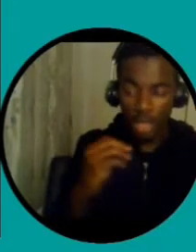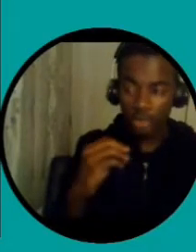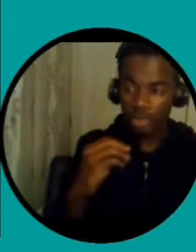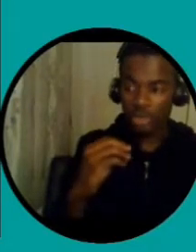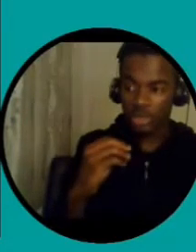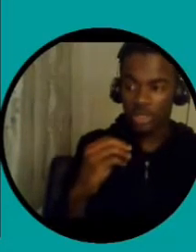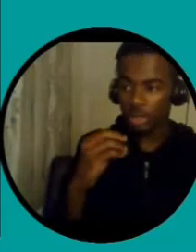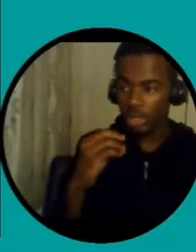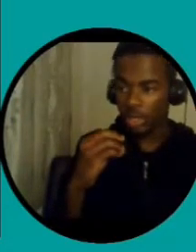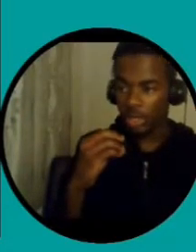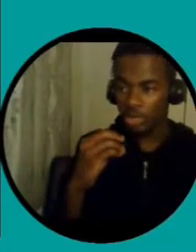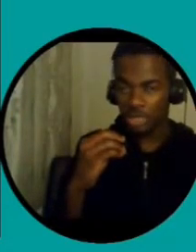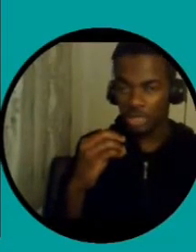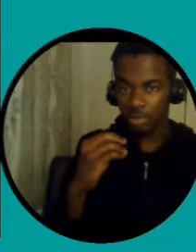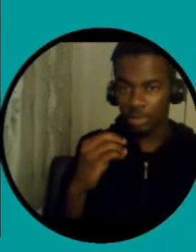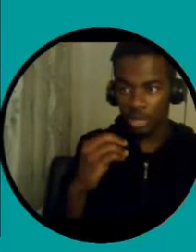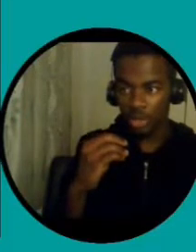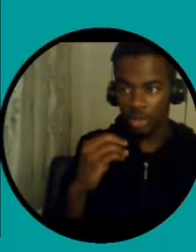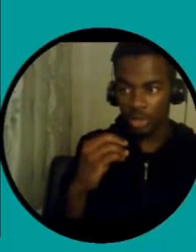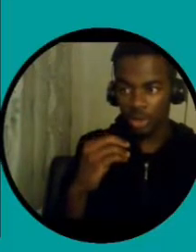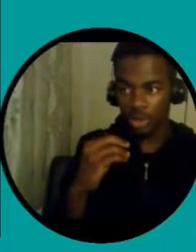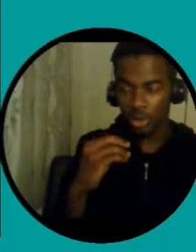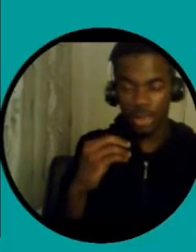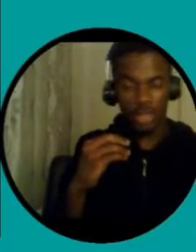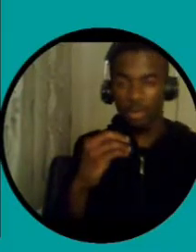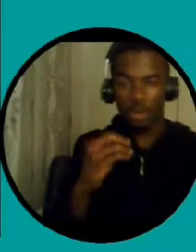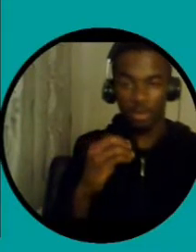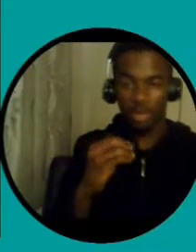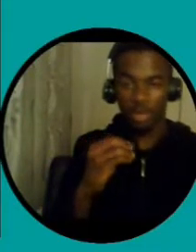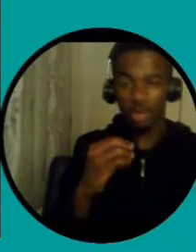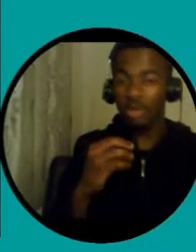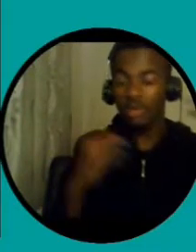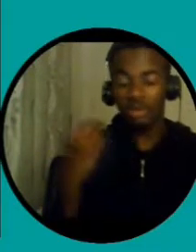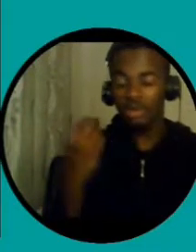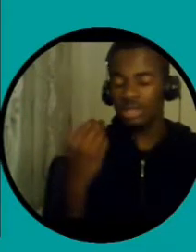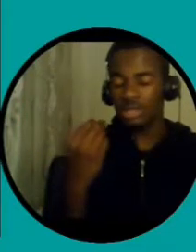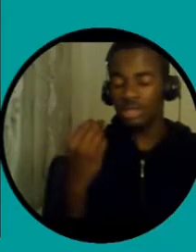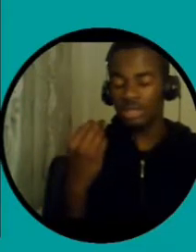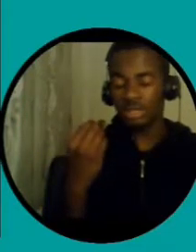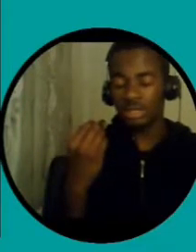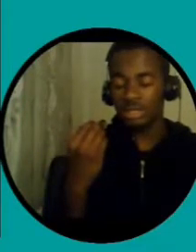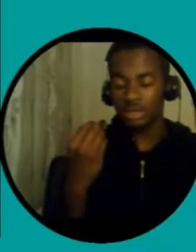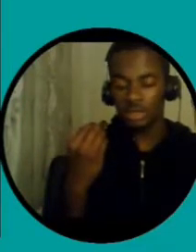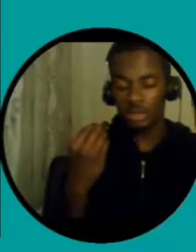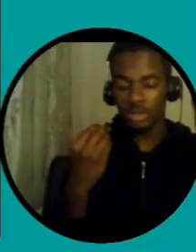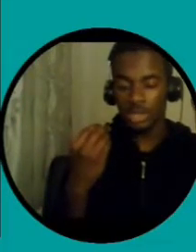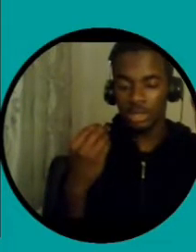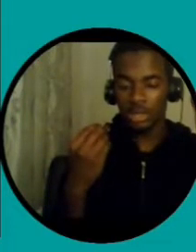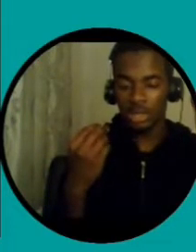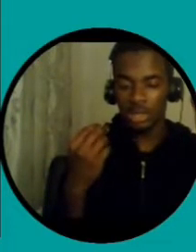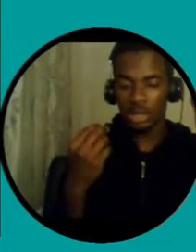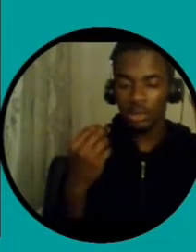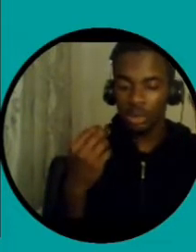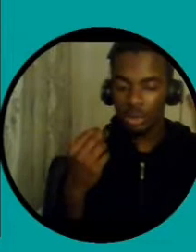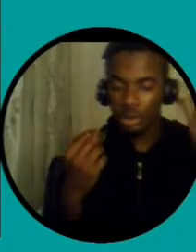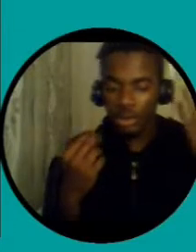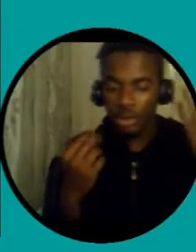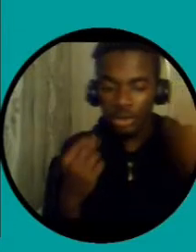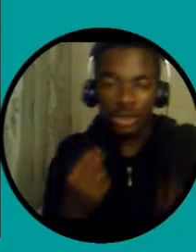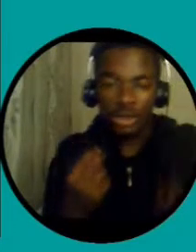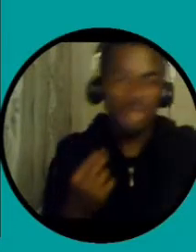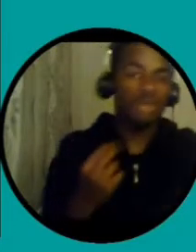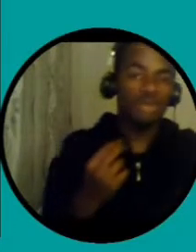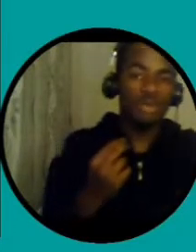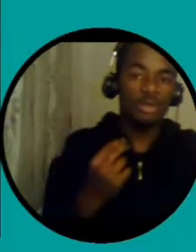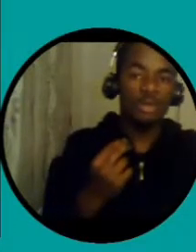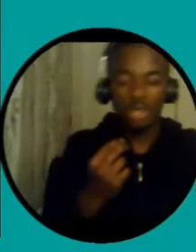channel. But hey, I'm trying to get money here. I'm trying to get bag here. So, bear with me here. Just content. Listen to some content right now.